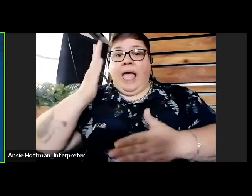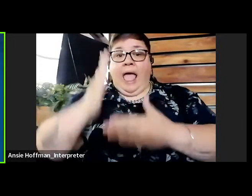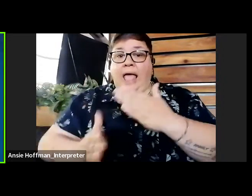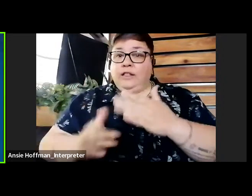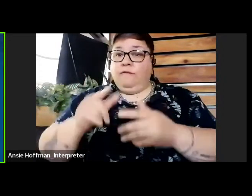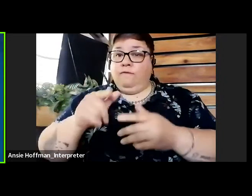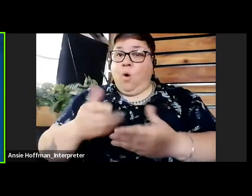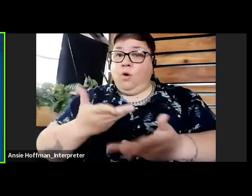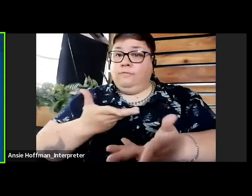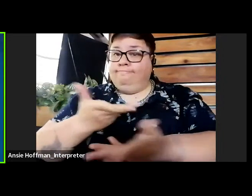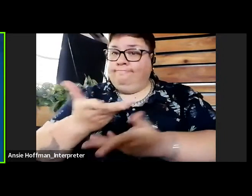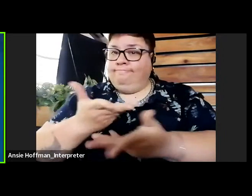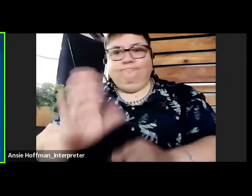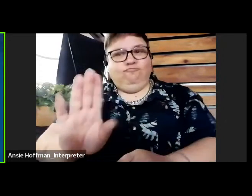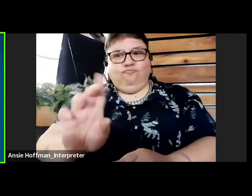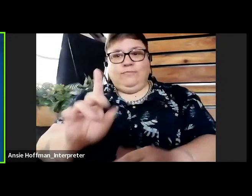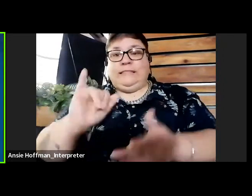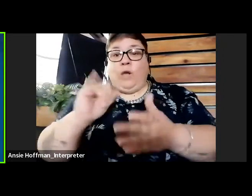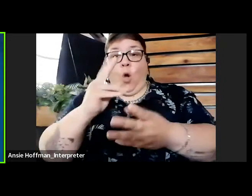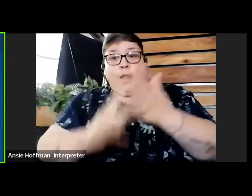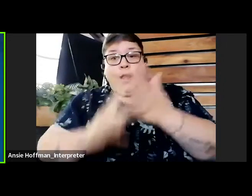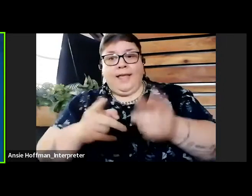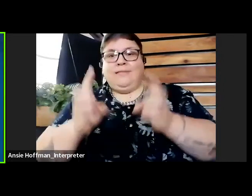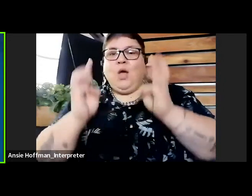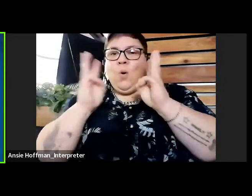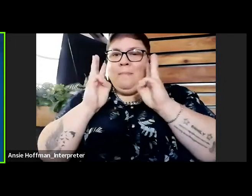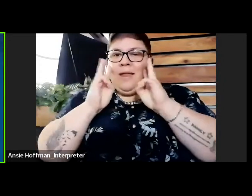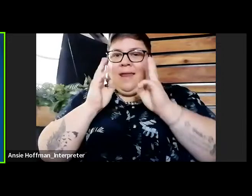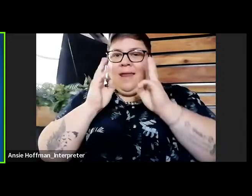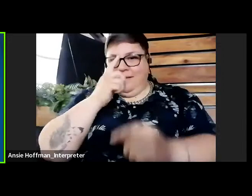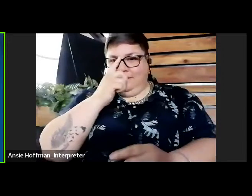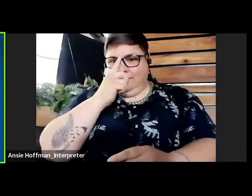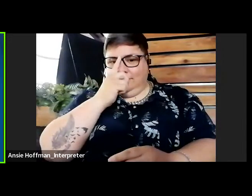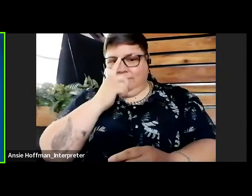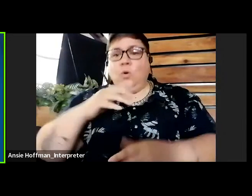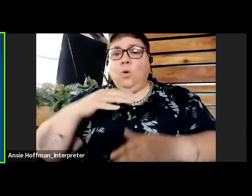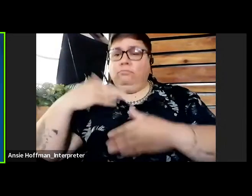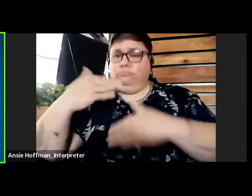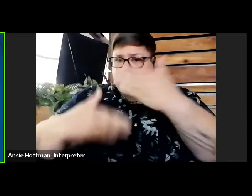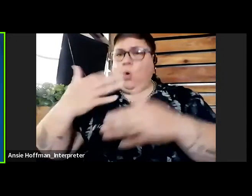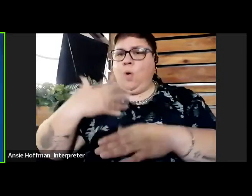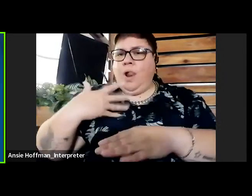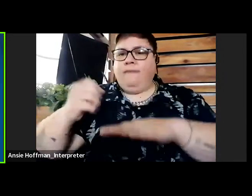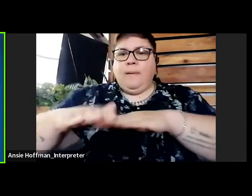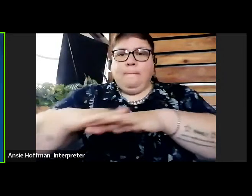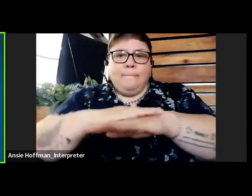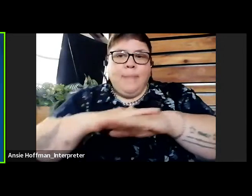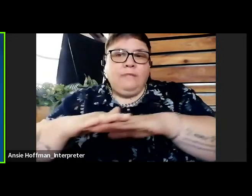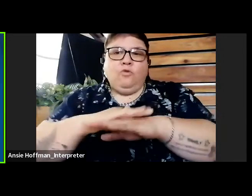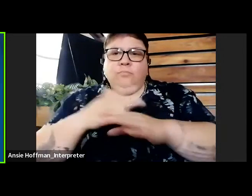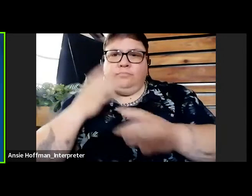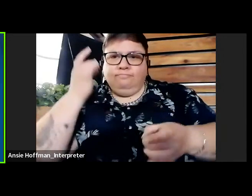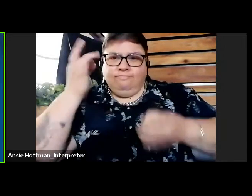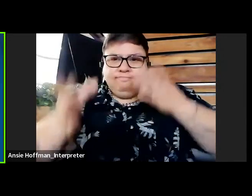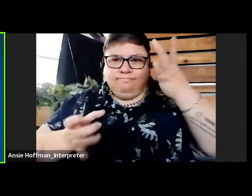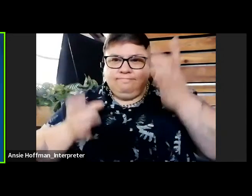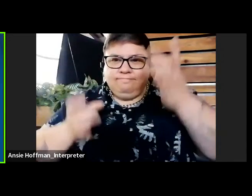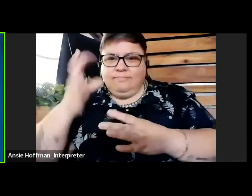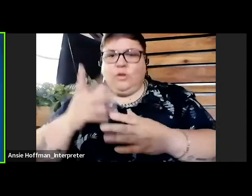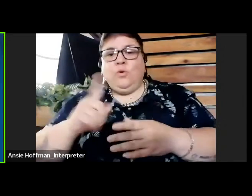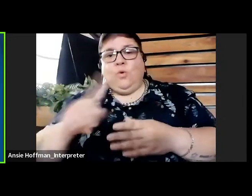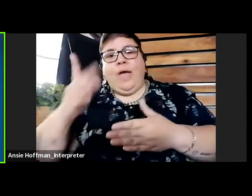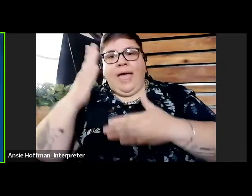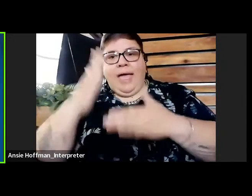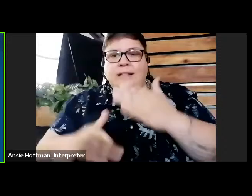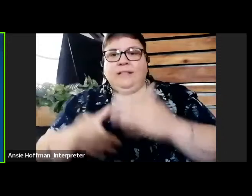that we are going to have. We will definitely be having much more platforms such as this one, carrying on well into the end of this